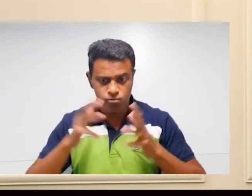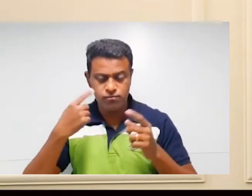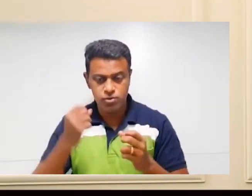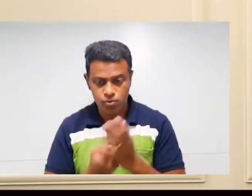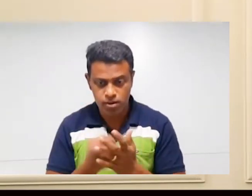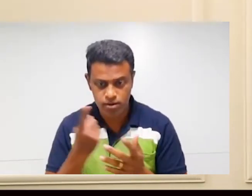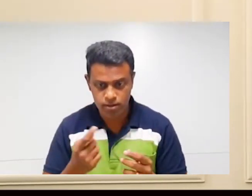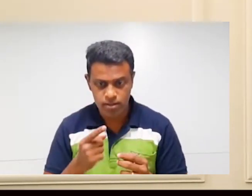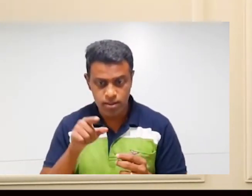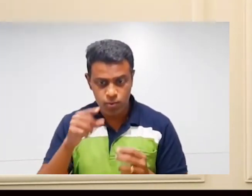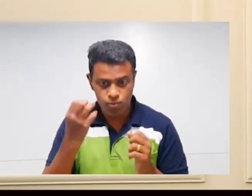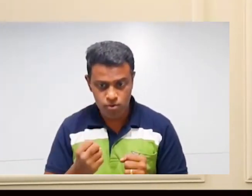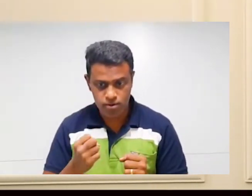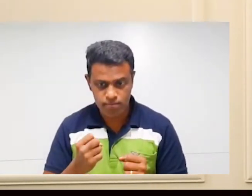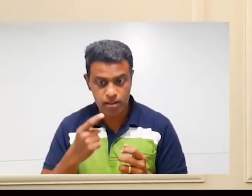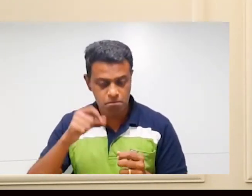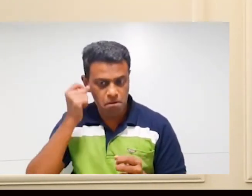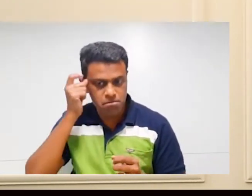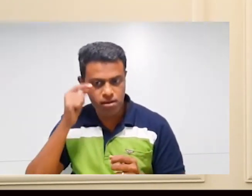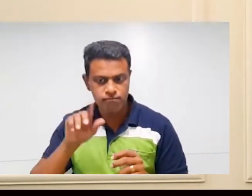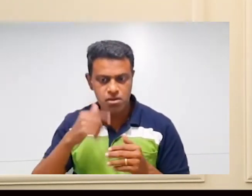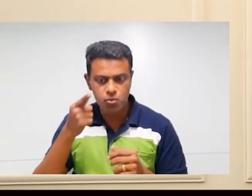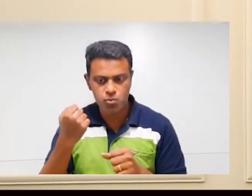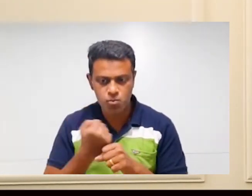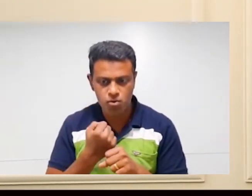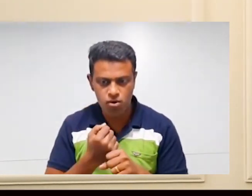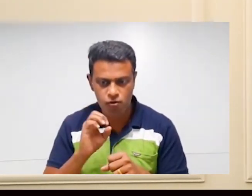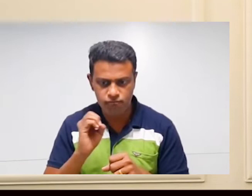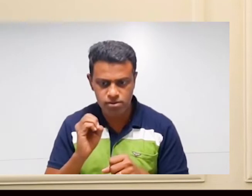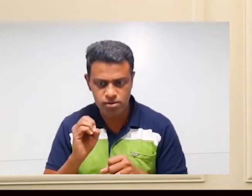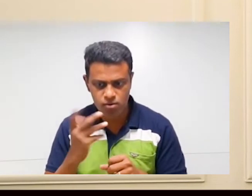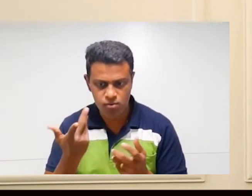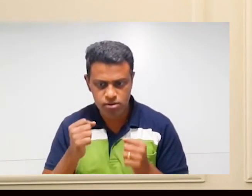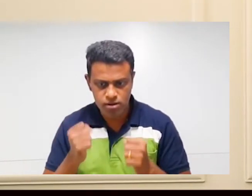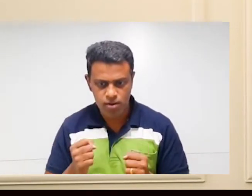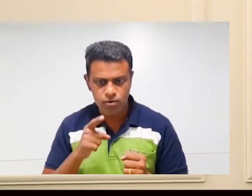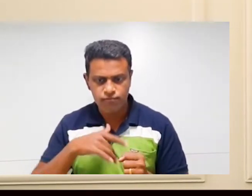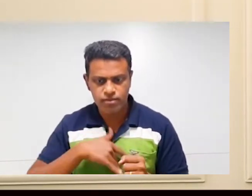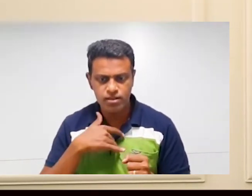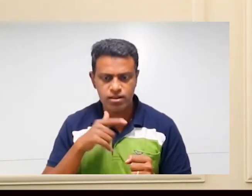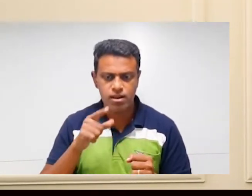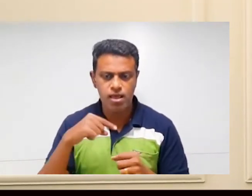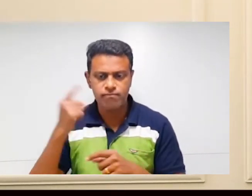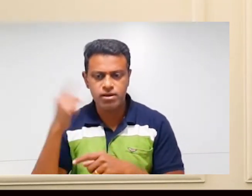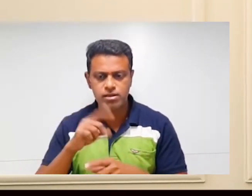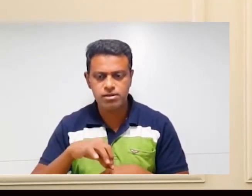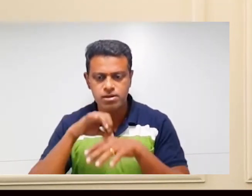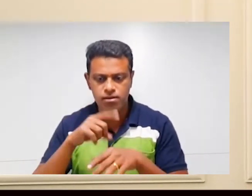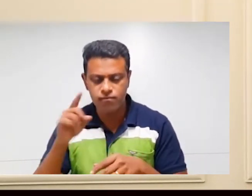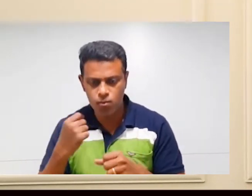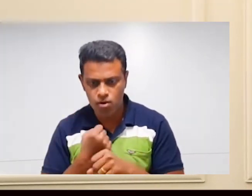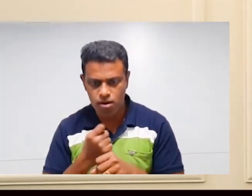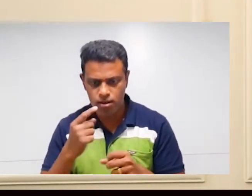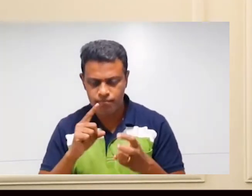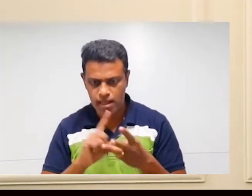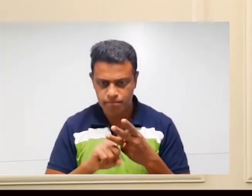You have done so much for society. You made such a huge difference. Do you realize when you walk into the office and sit down at a desk and day by day,